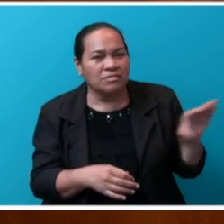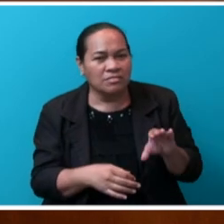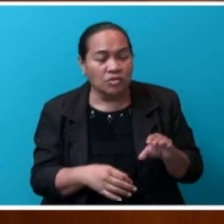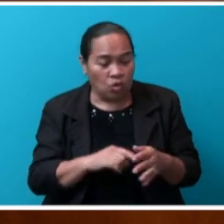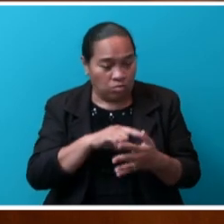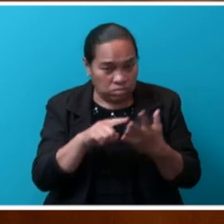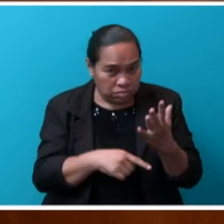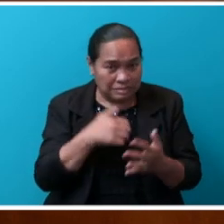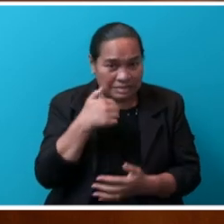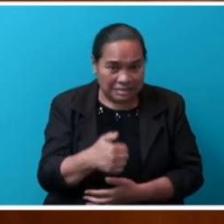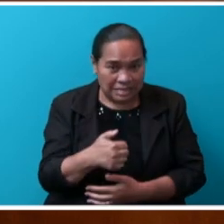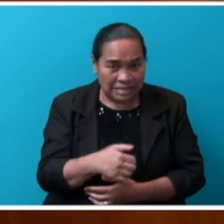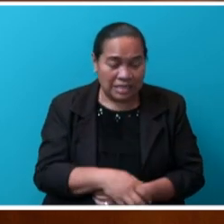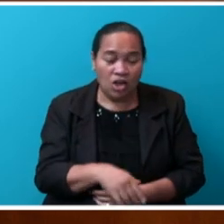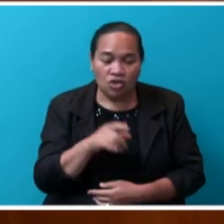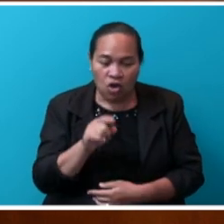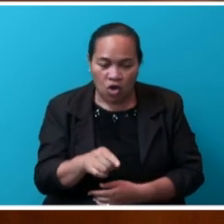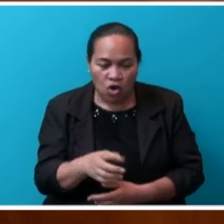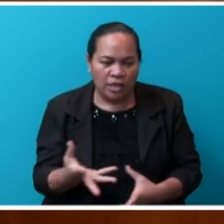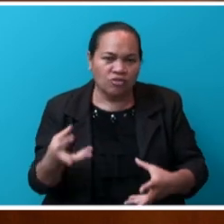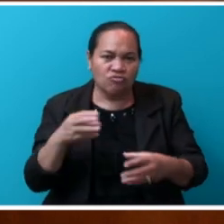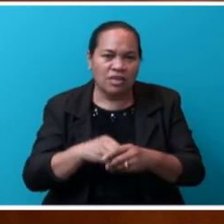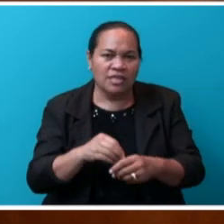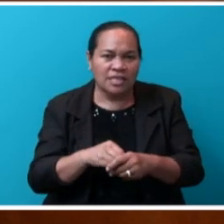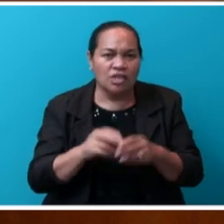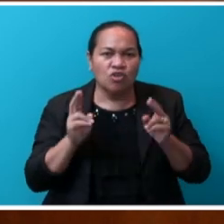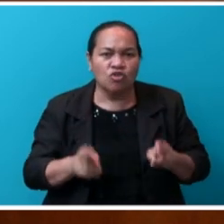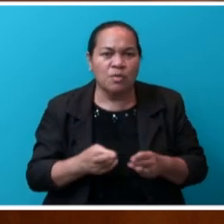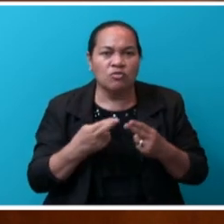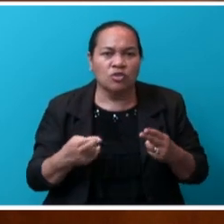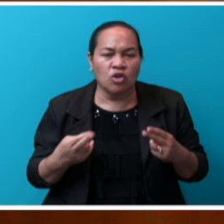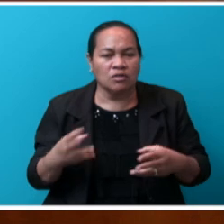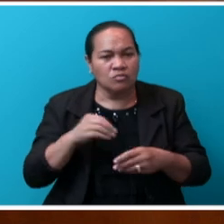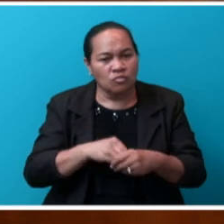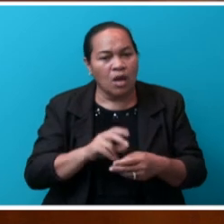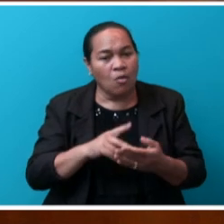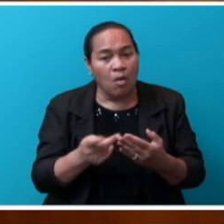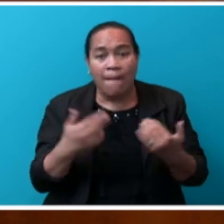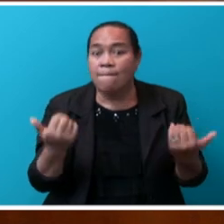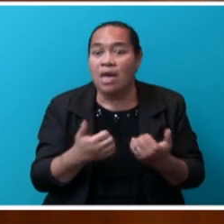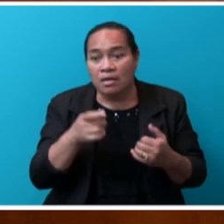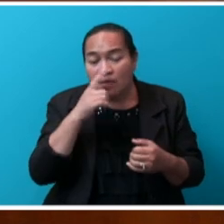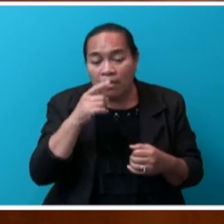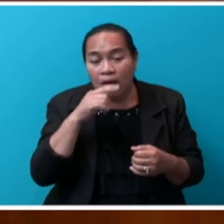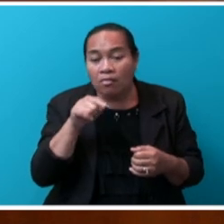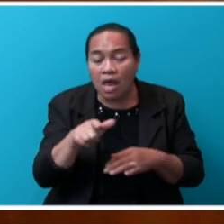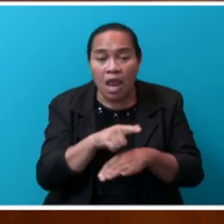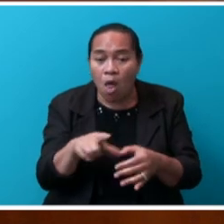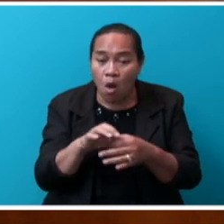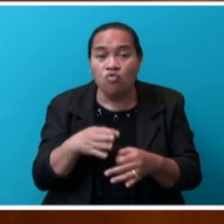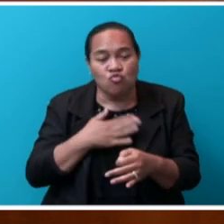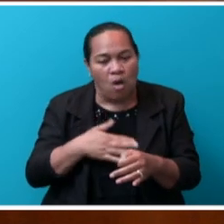these, the Integrated Human Resource Development Program has been the most sought after by resource owners.